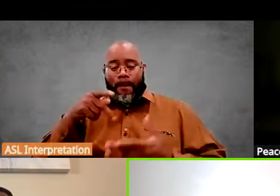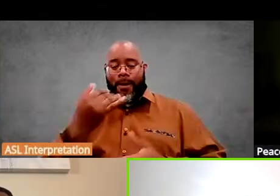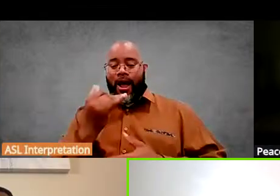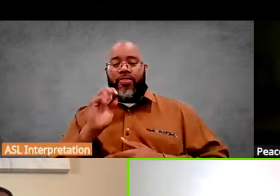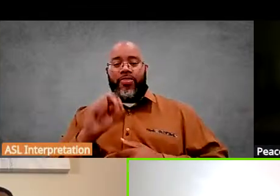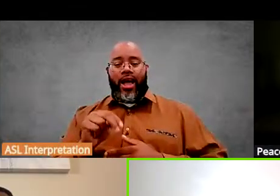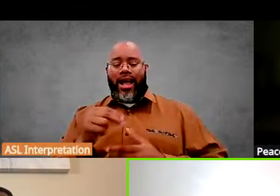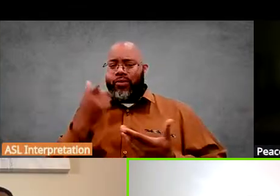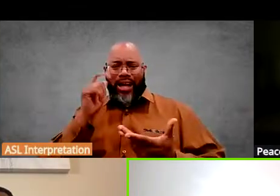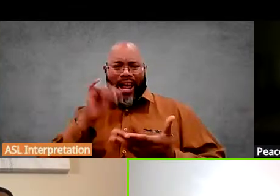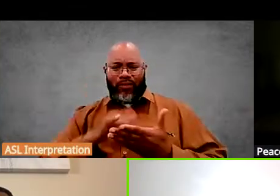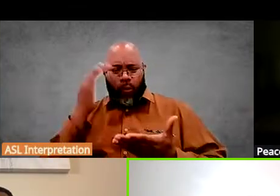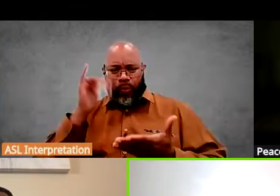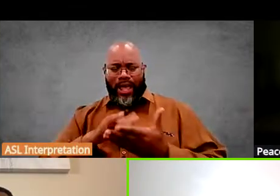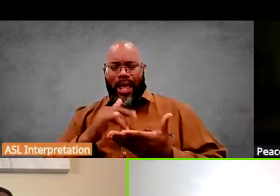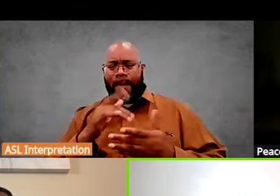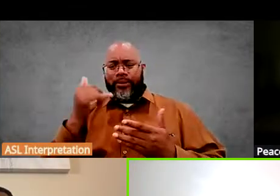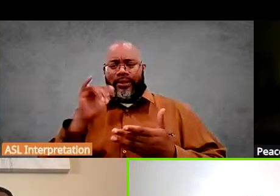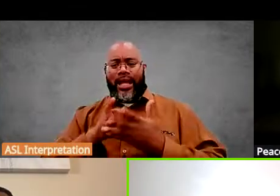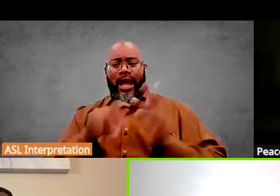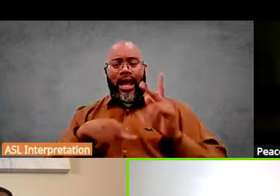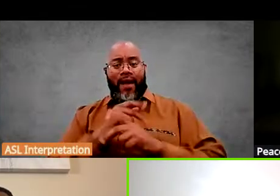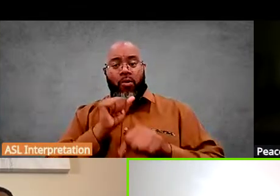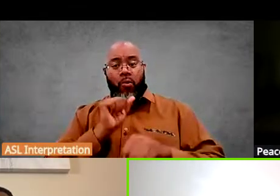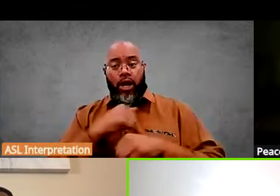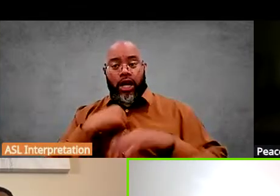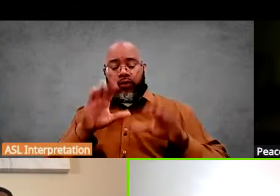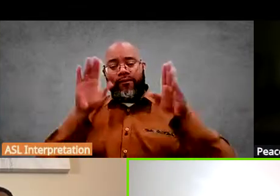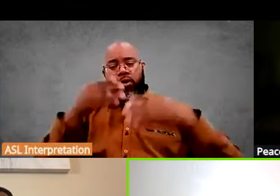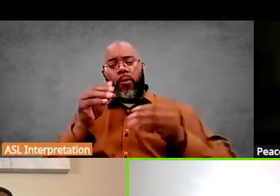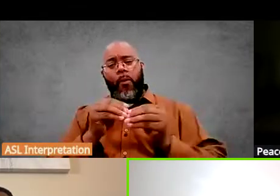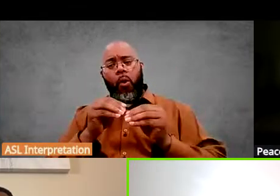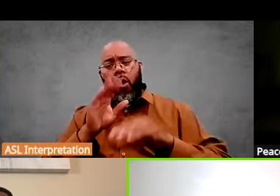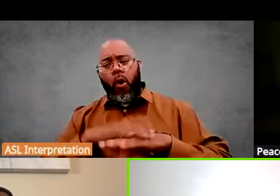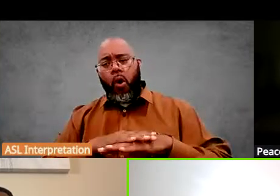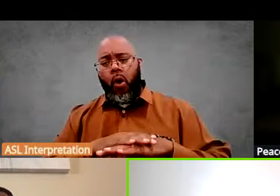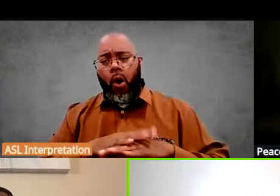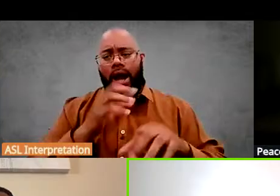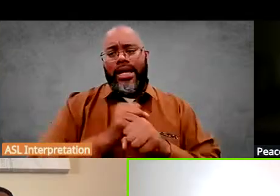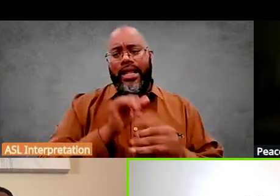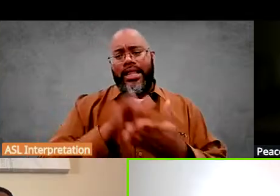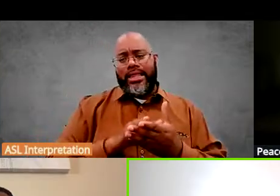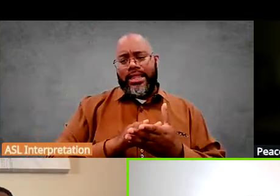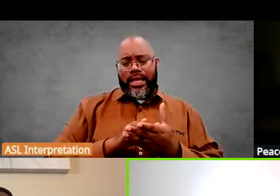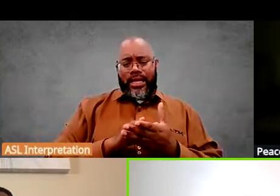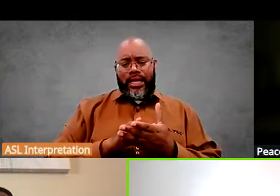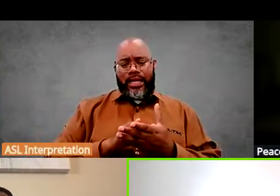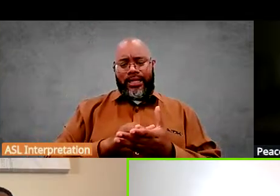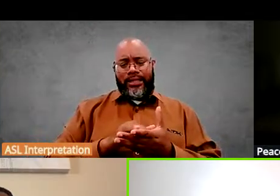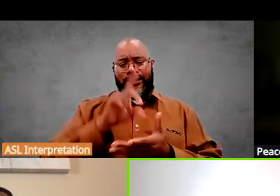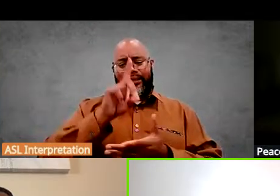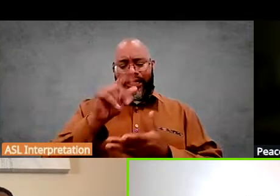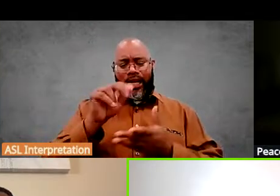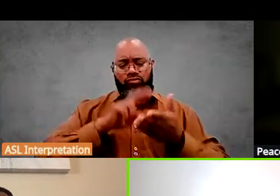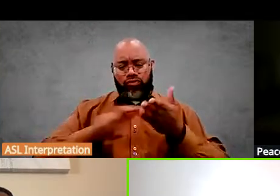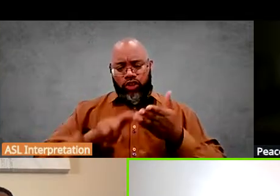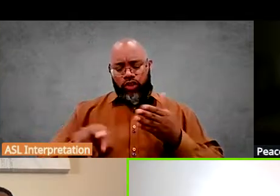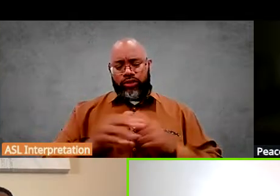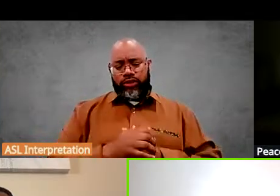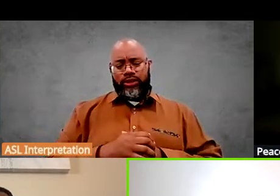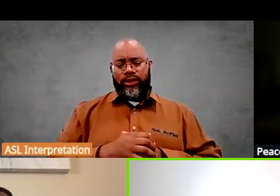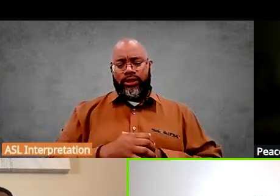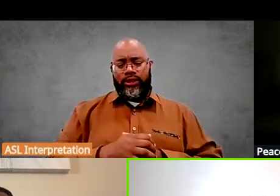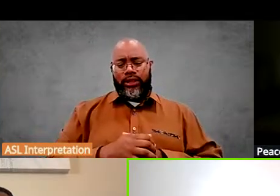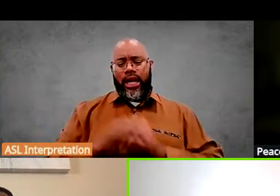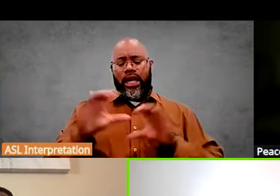to because the kind of work I do focuses more on getting that data research and then